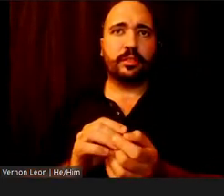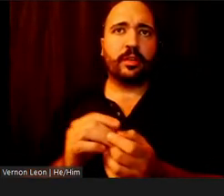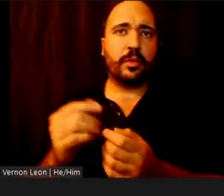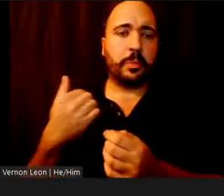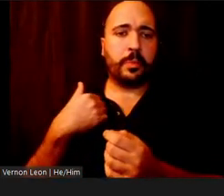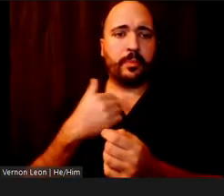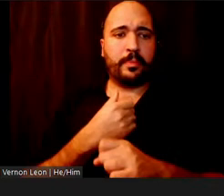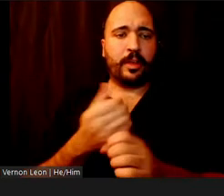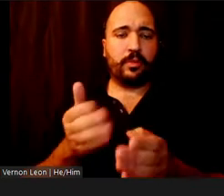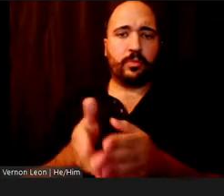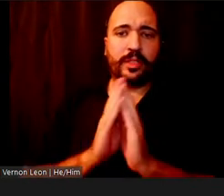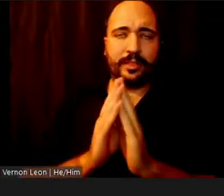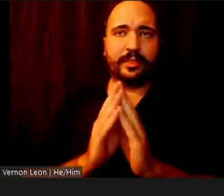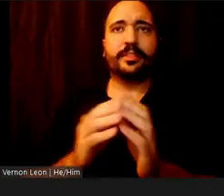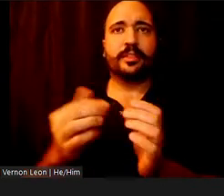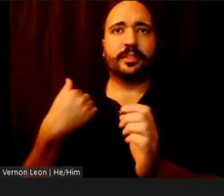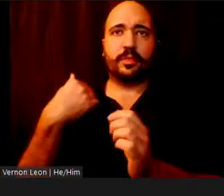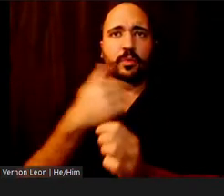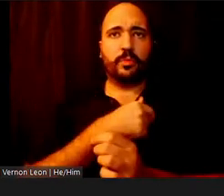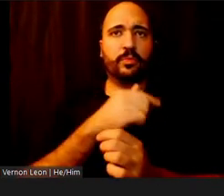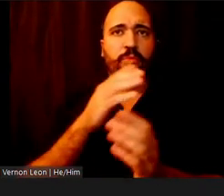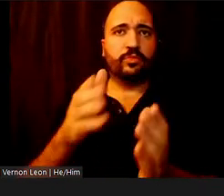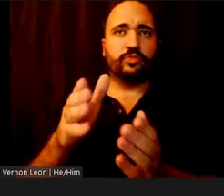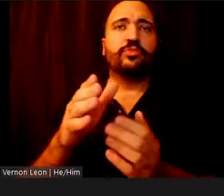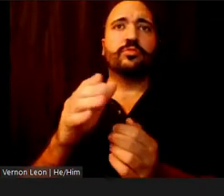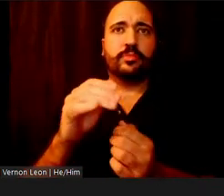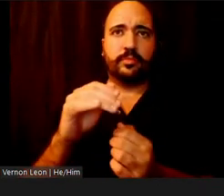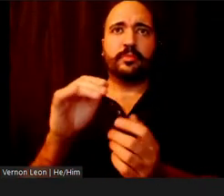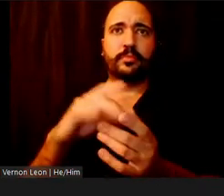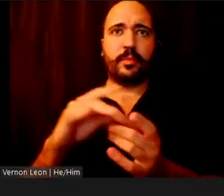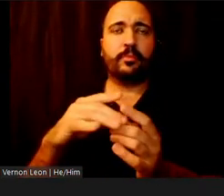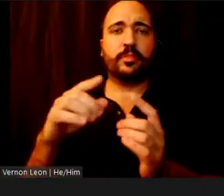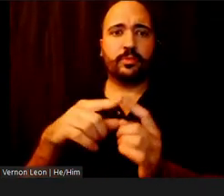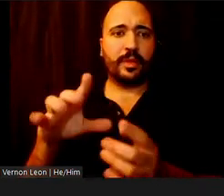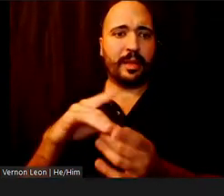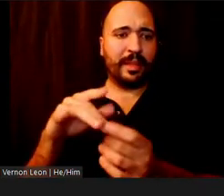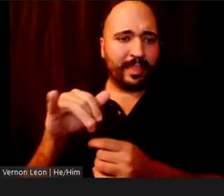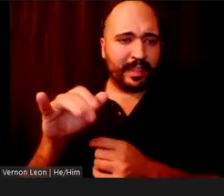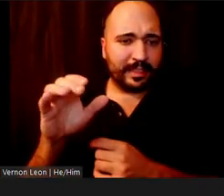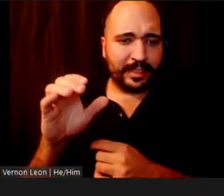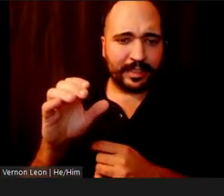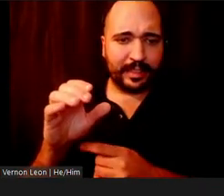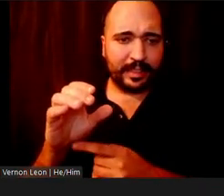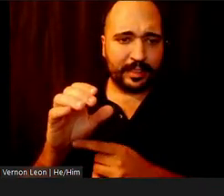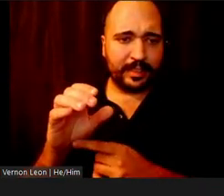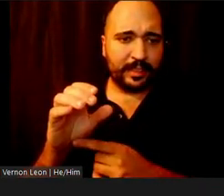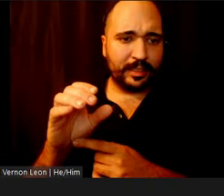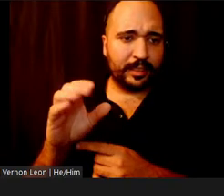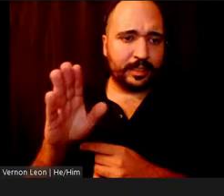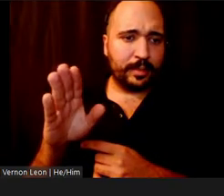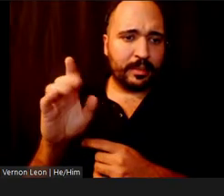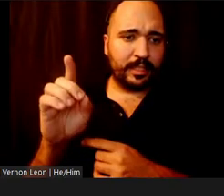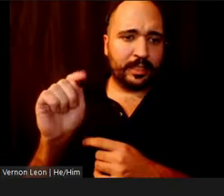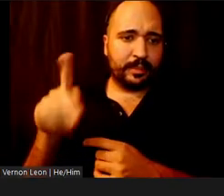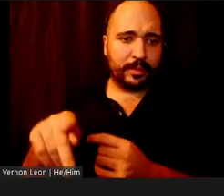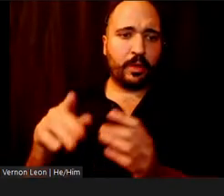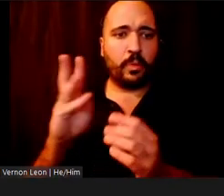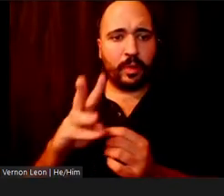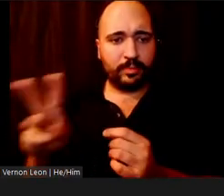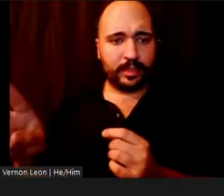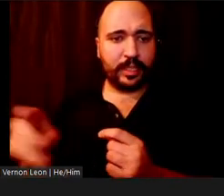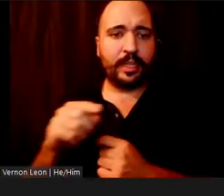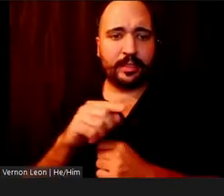requests. We encourage the public to comment via the CBDTP website, new.mta.info forward slash